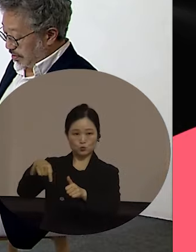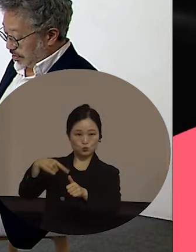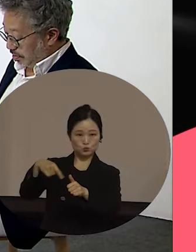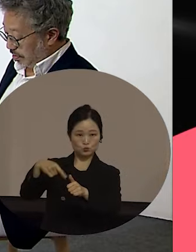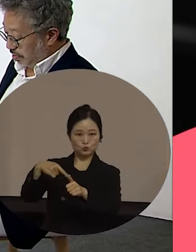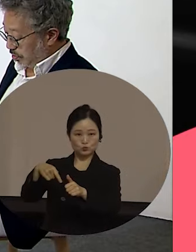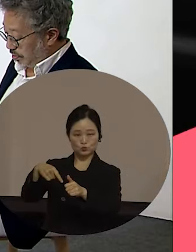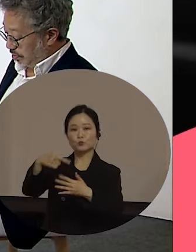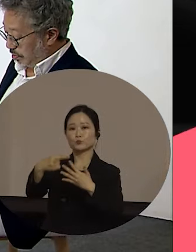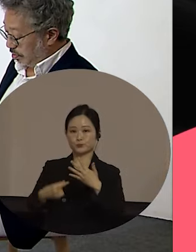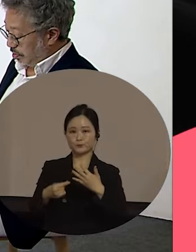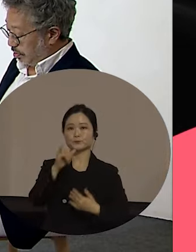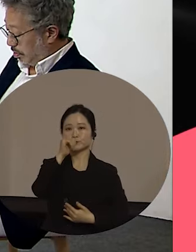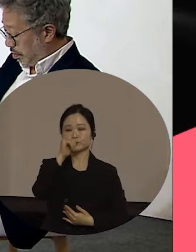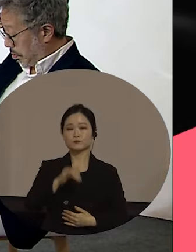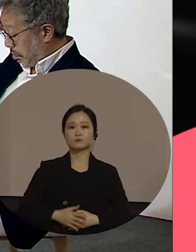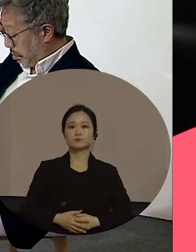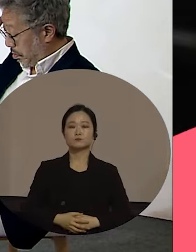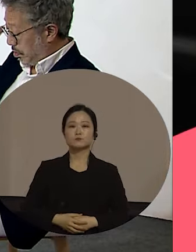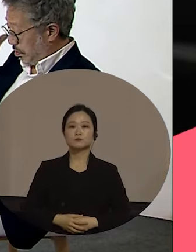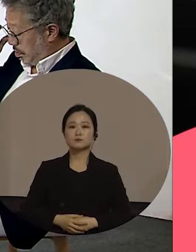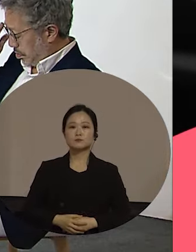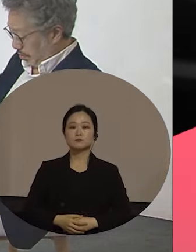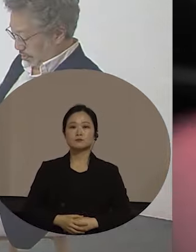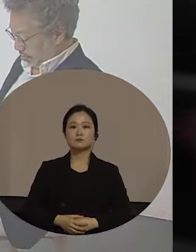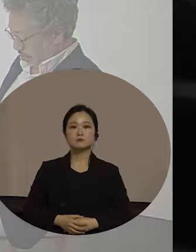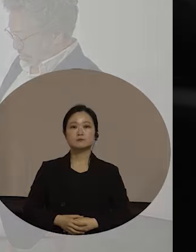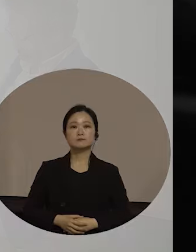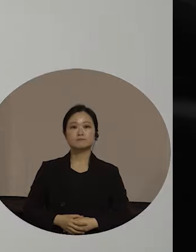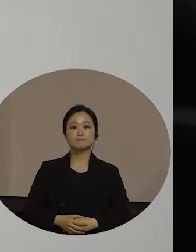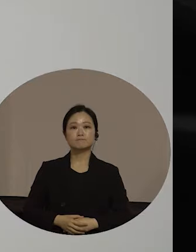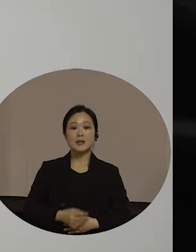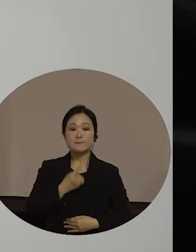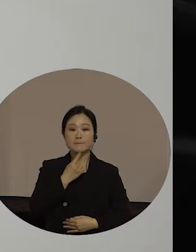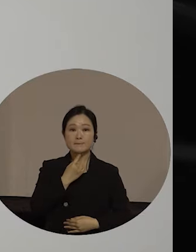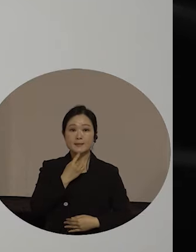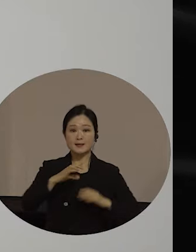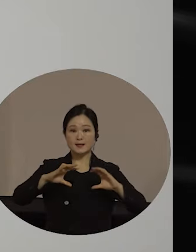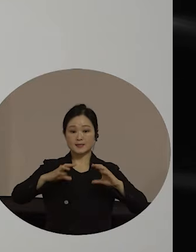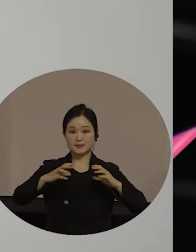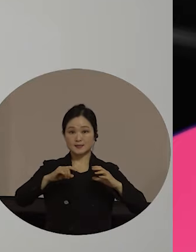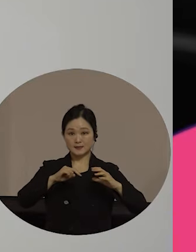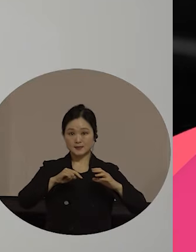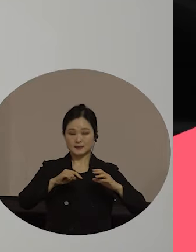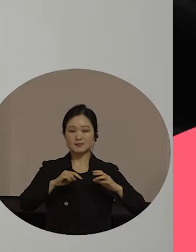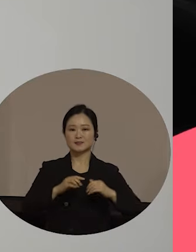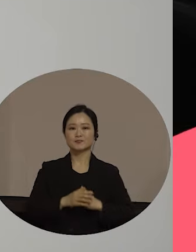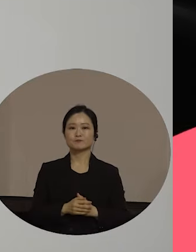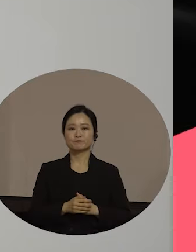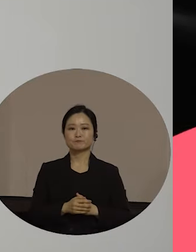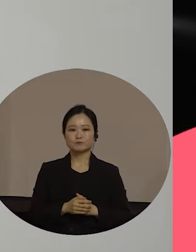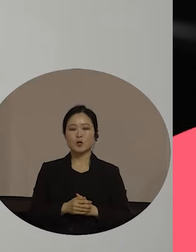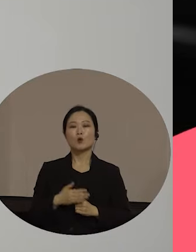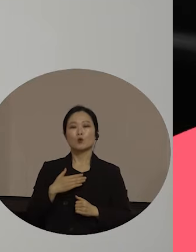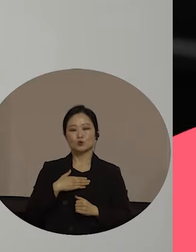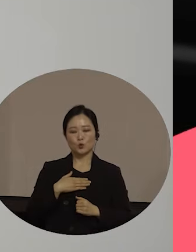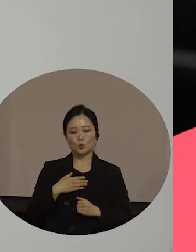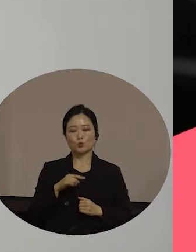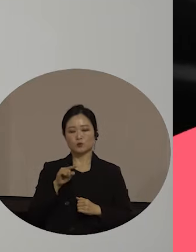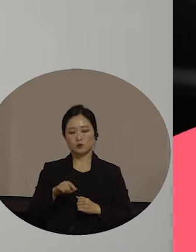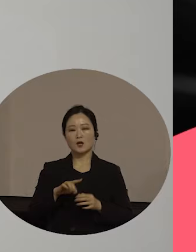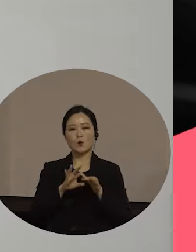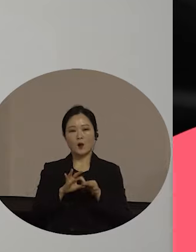Yes, in Finland we are very much in the middle of the conversation related to this question, because we are getting older, the population is